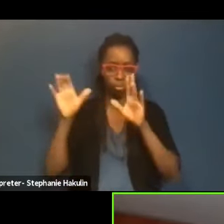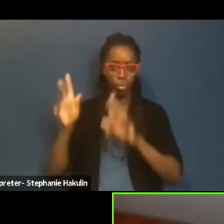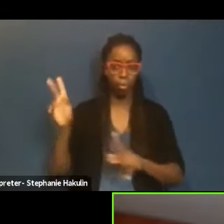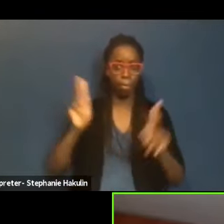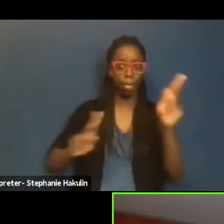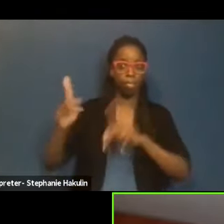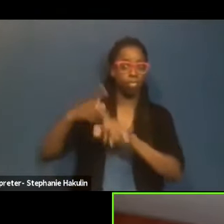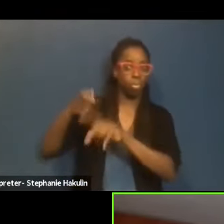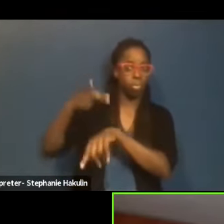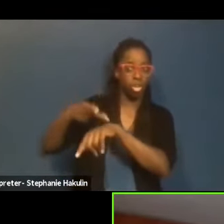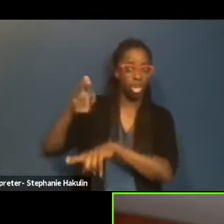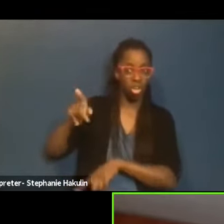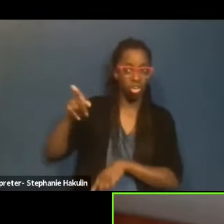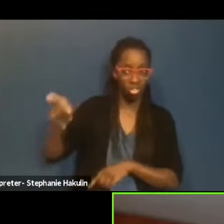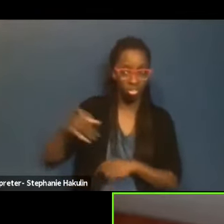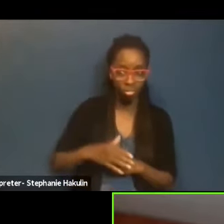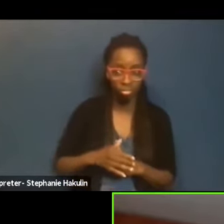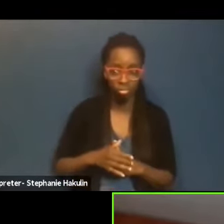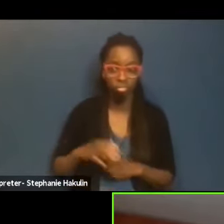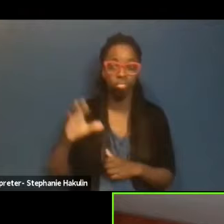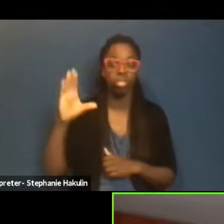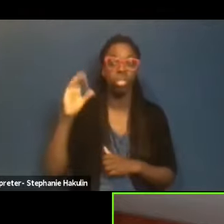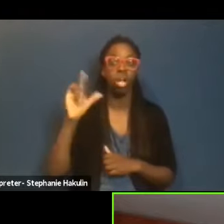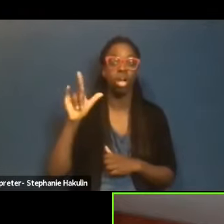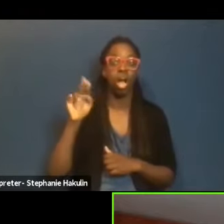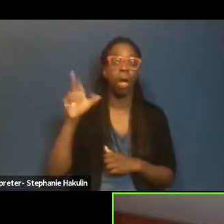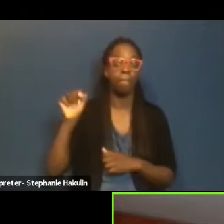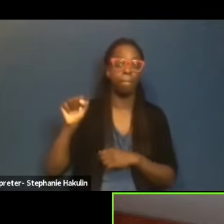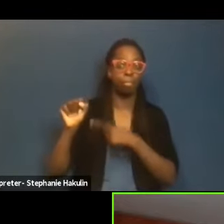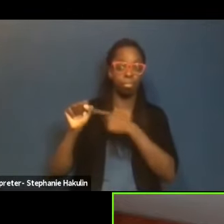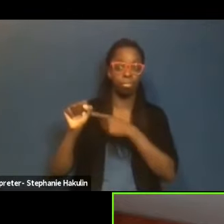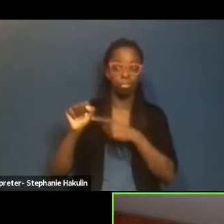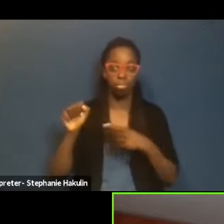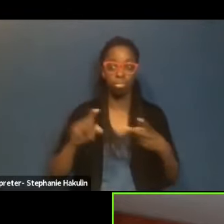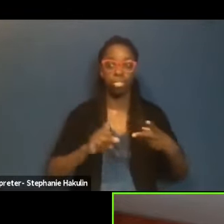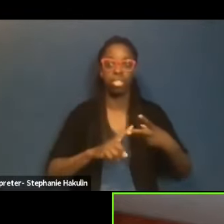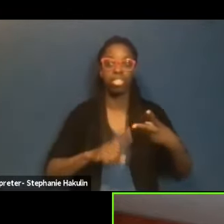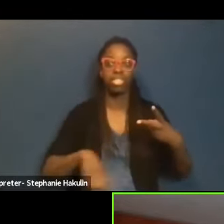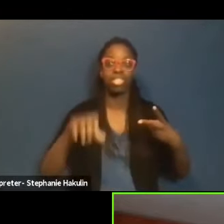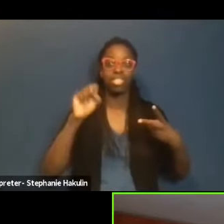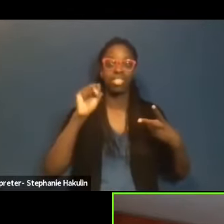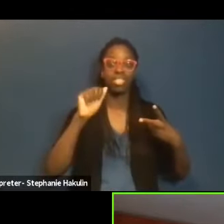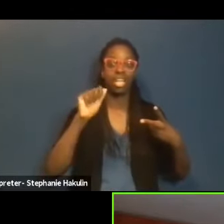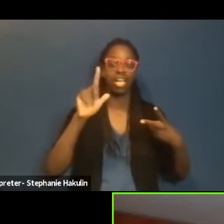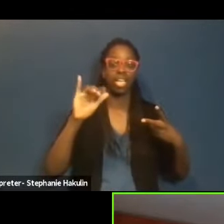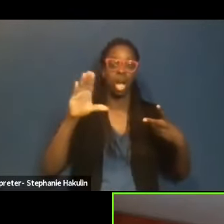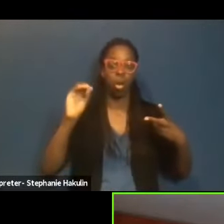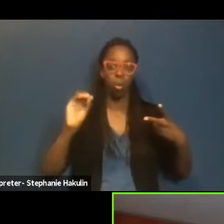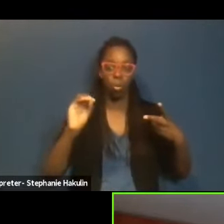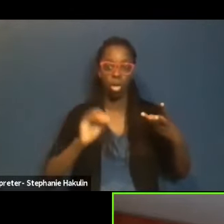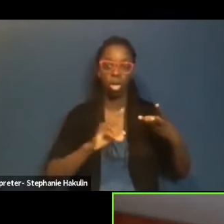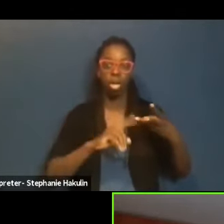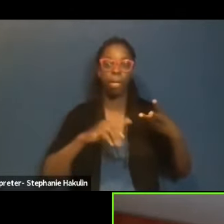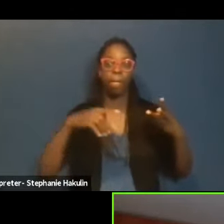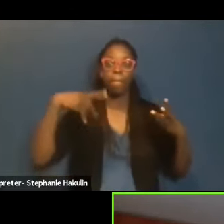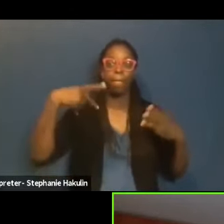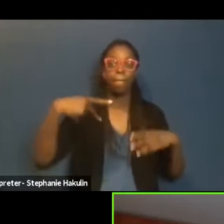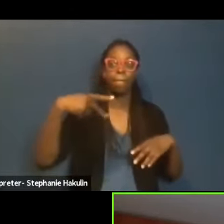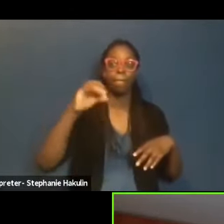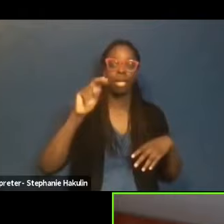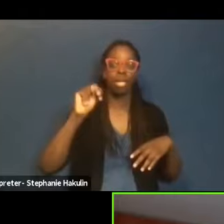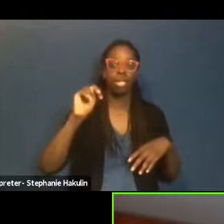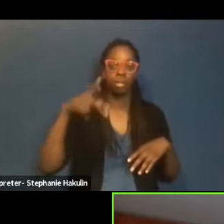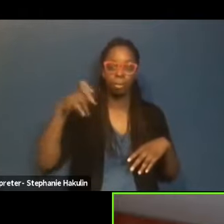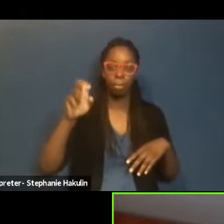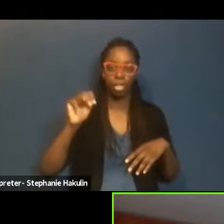Columbus, Salcedo, Ponce de Leon, the invasion of sovereign land, the genocide of native Tainos,